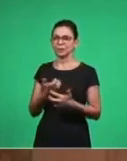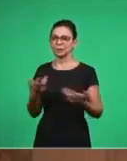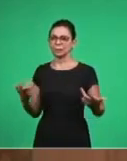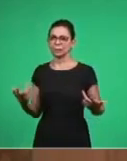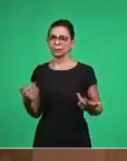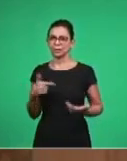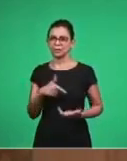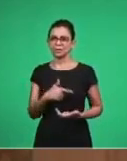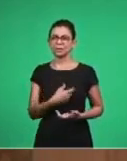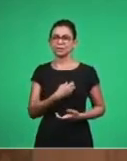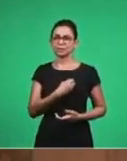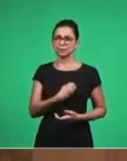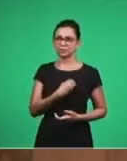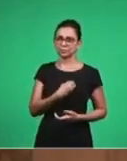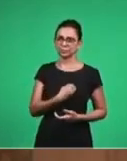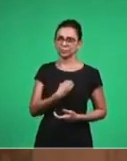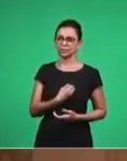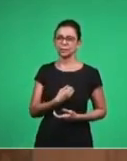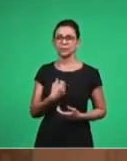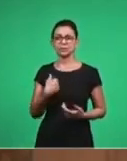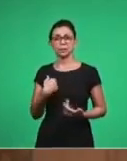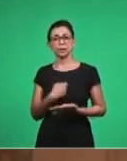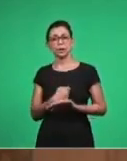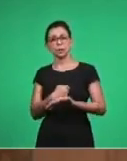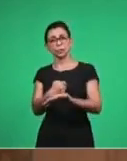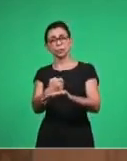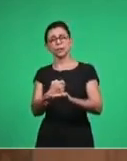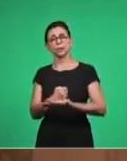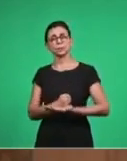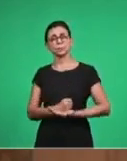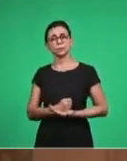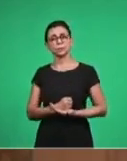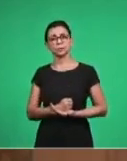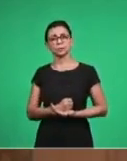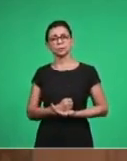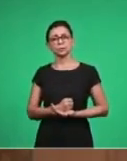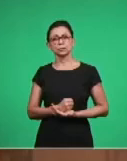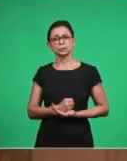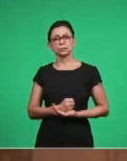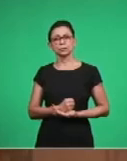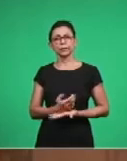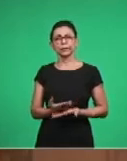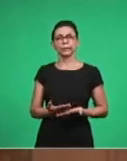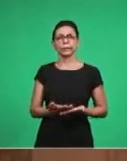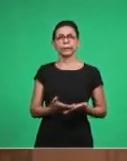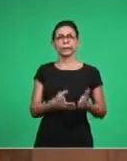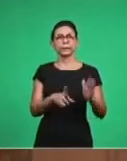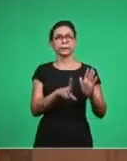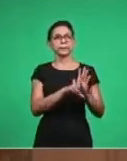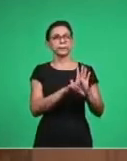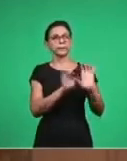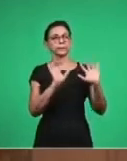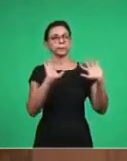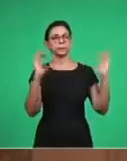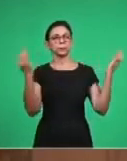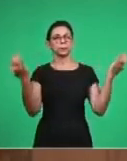they recognized that they weren't greater than God. They were humble. They covered their faces. They covered their feet.